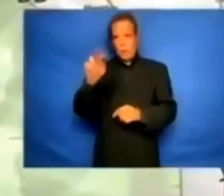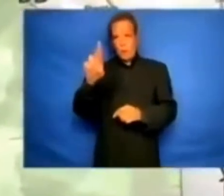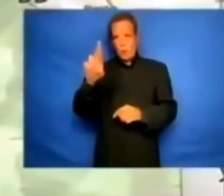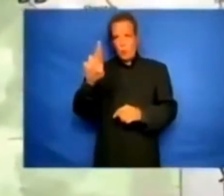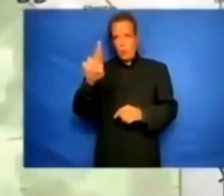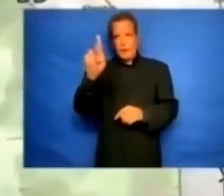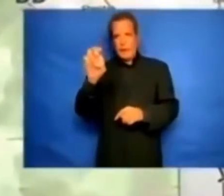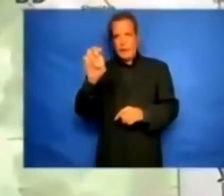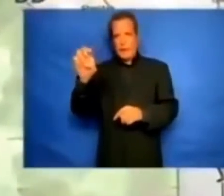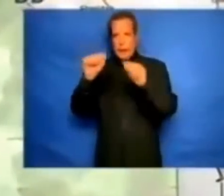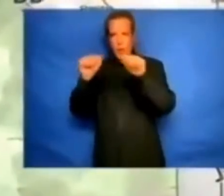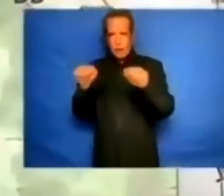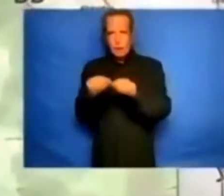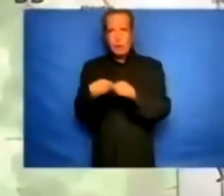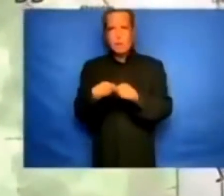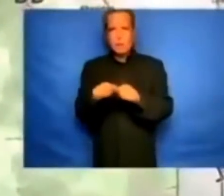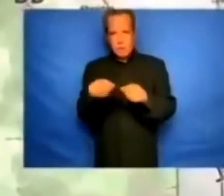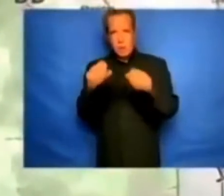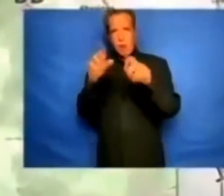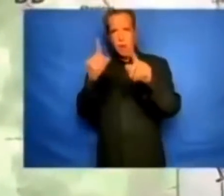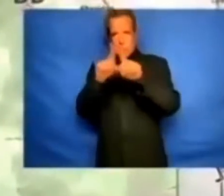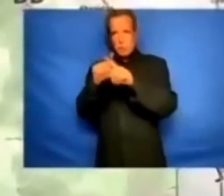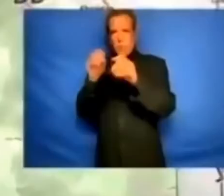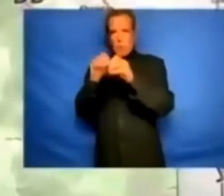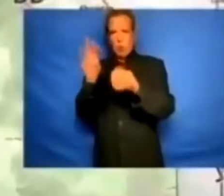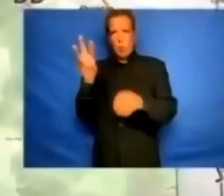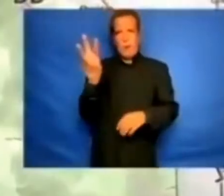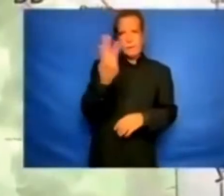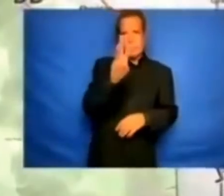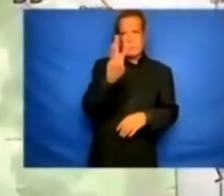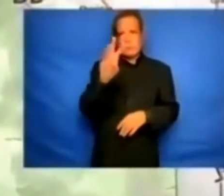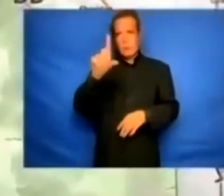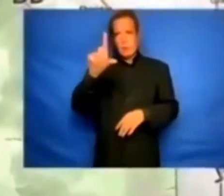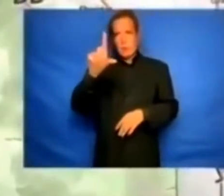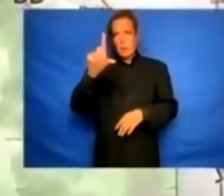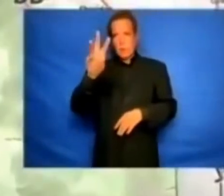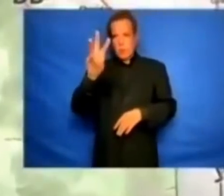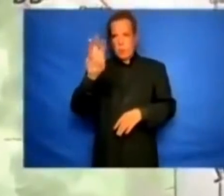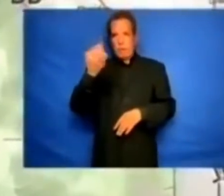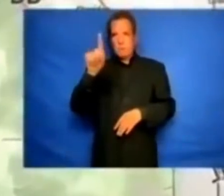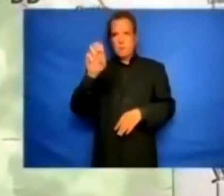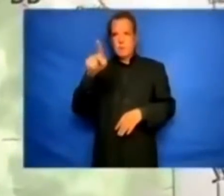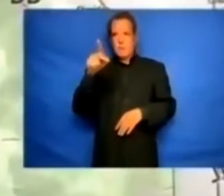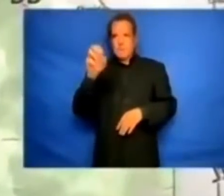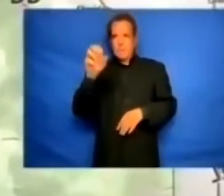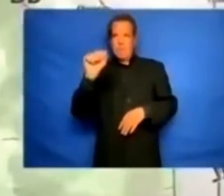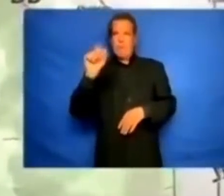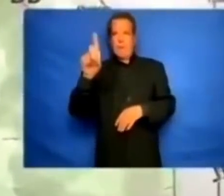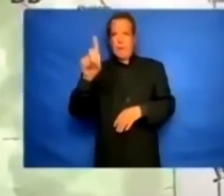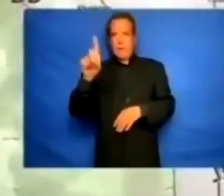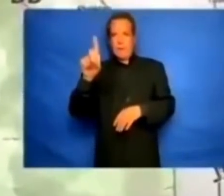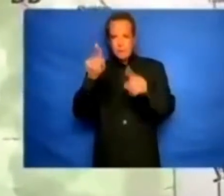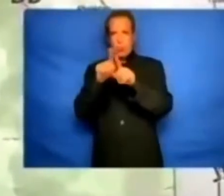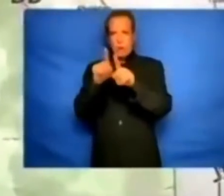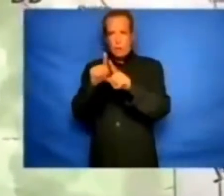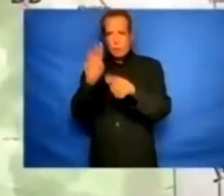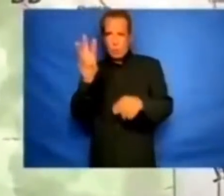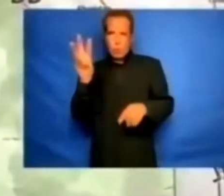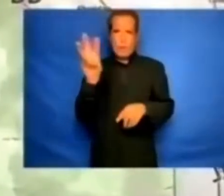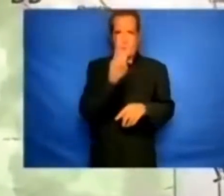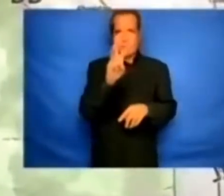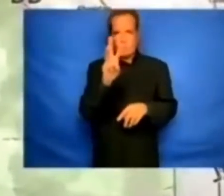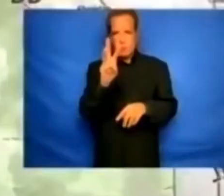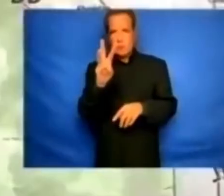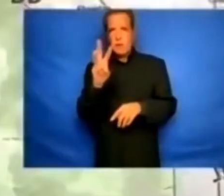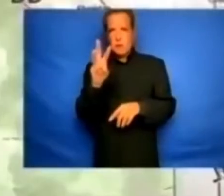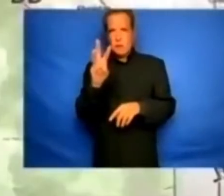inserted resources further west in the Ralston Peak area, a wildfire module. They specialize in work out in the wilderness, spike camps, and